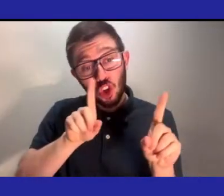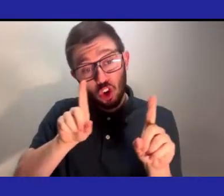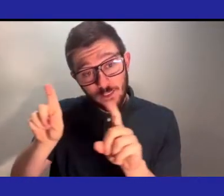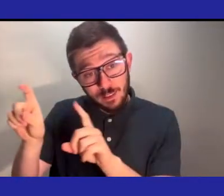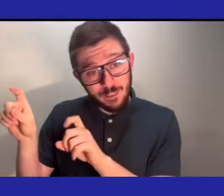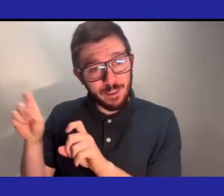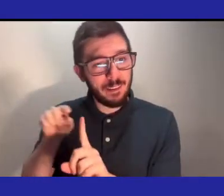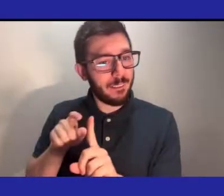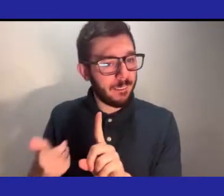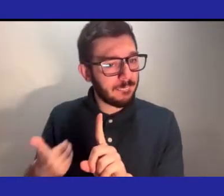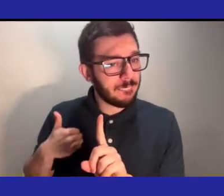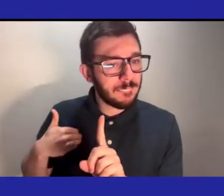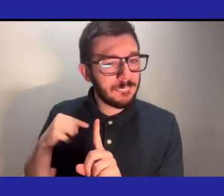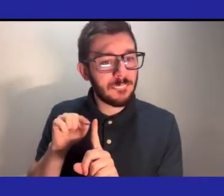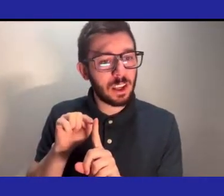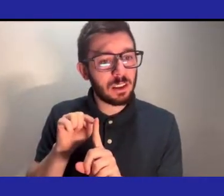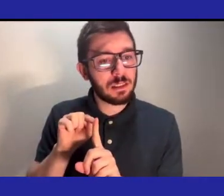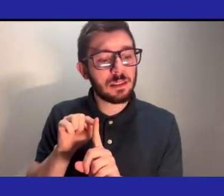upon